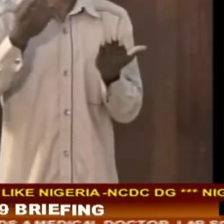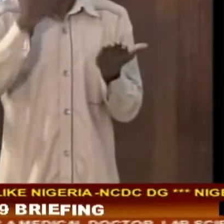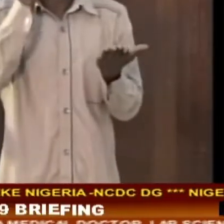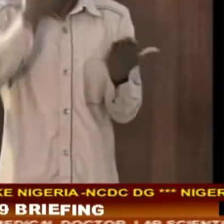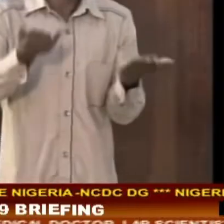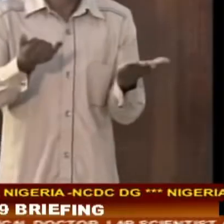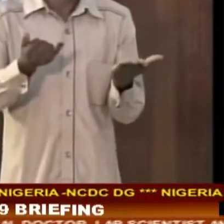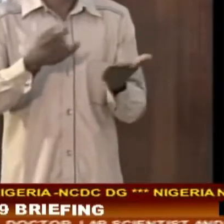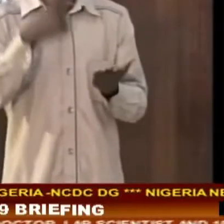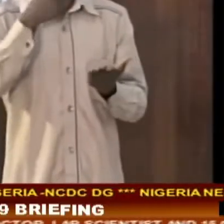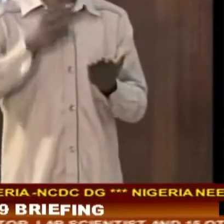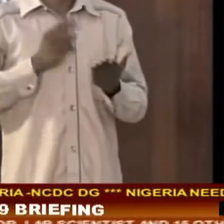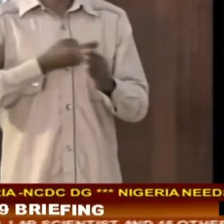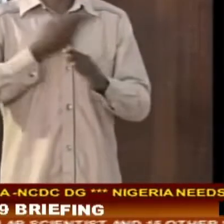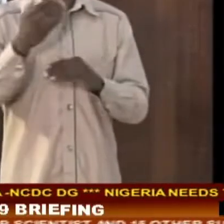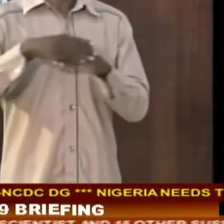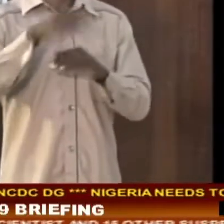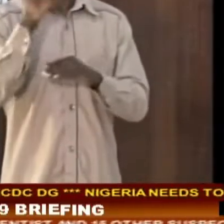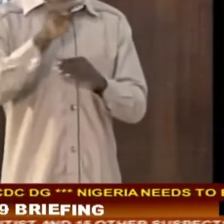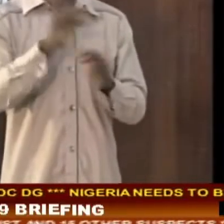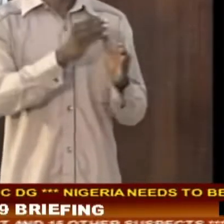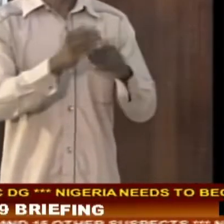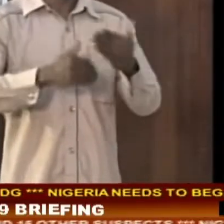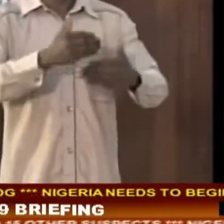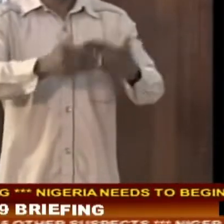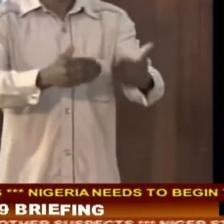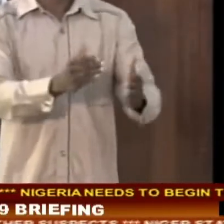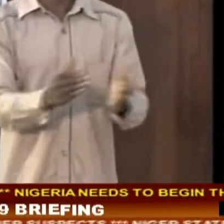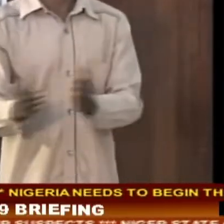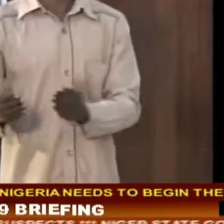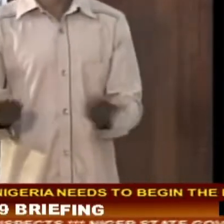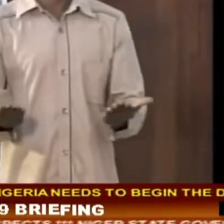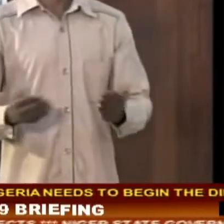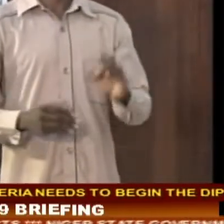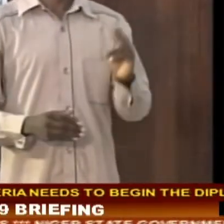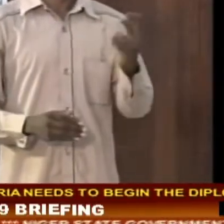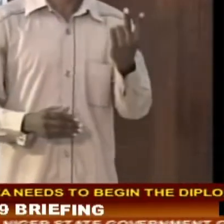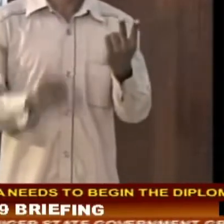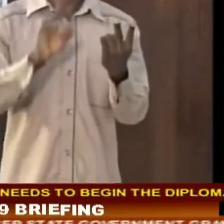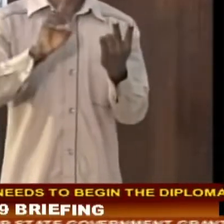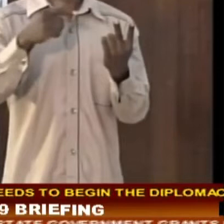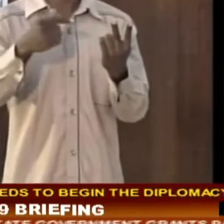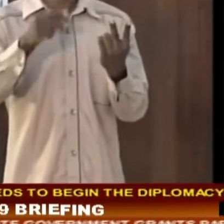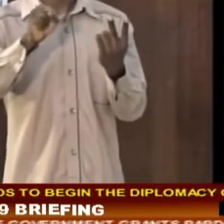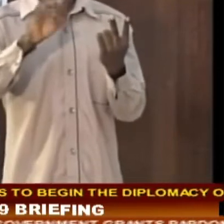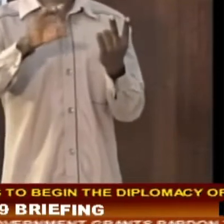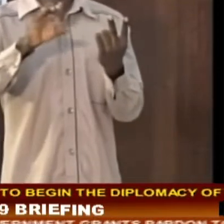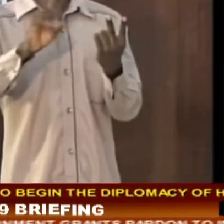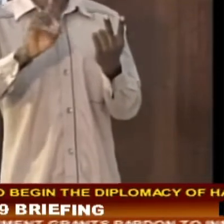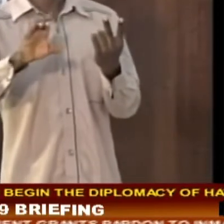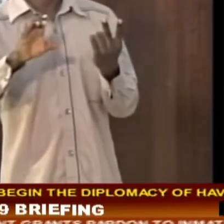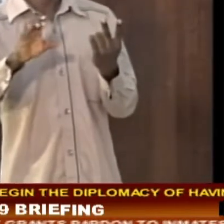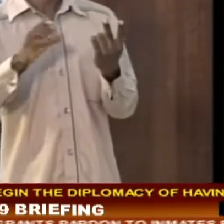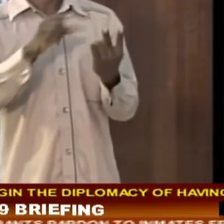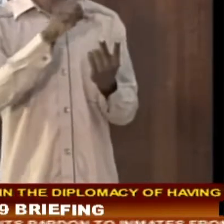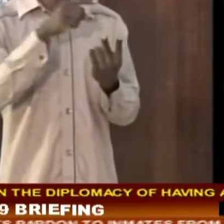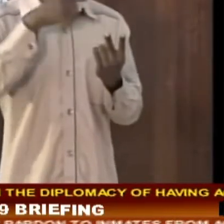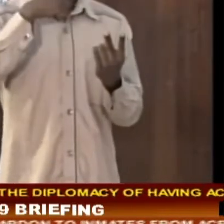he told us on Monday that we are the arrangement is already been made then uh secondly did D gncd sir uh you